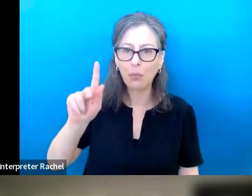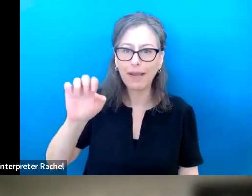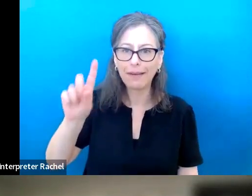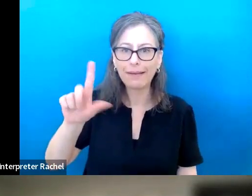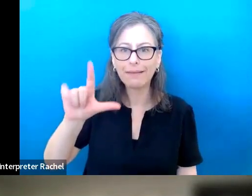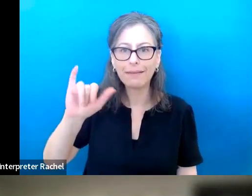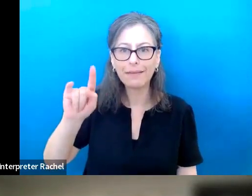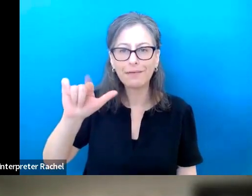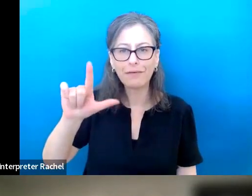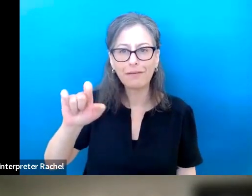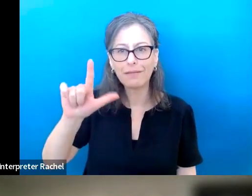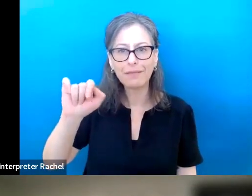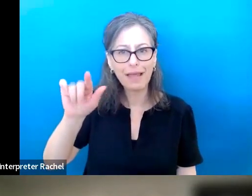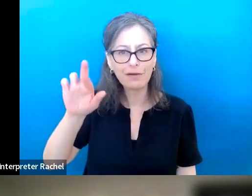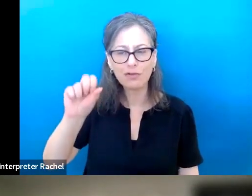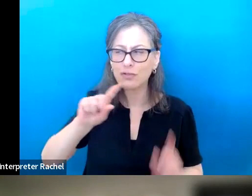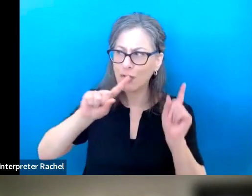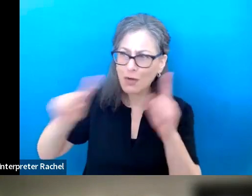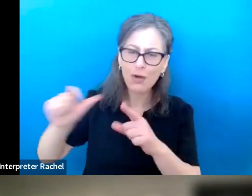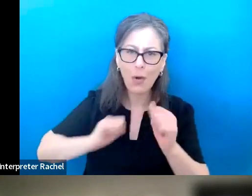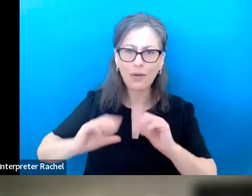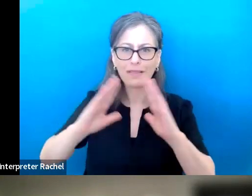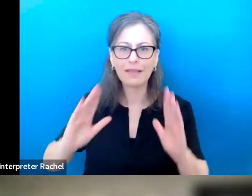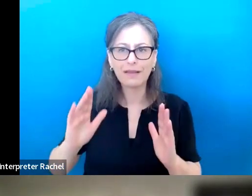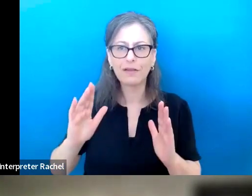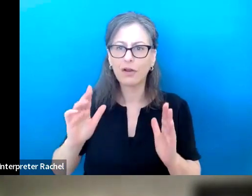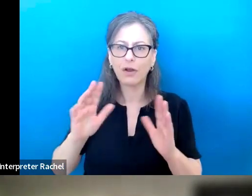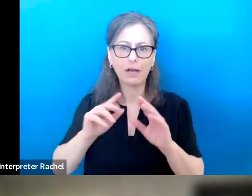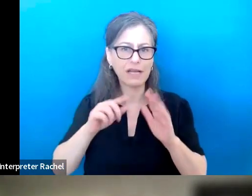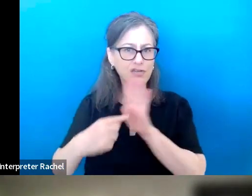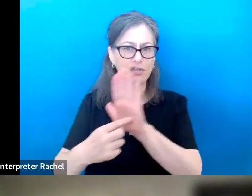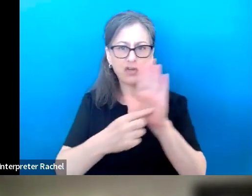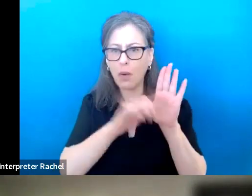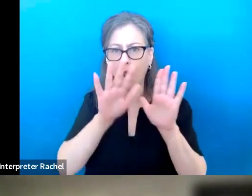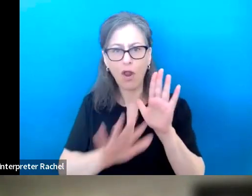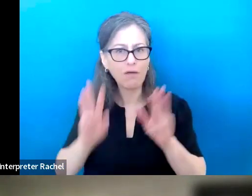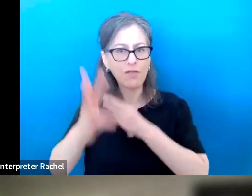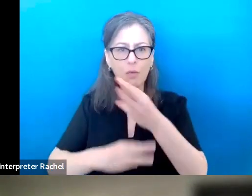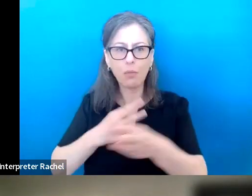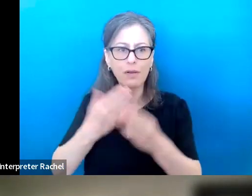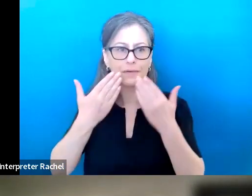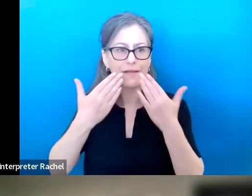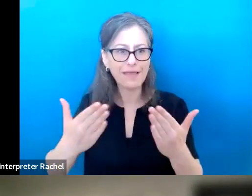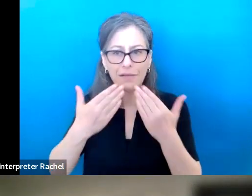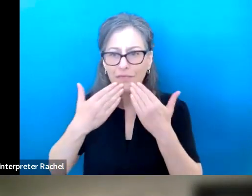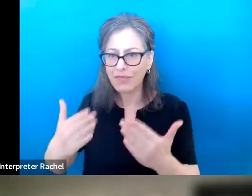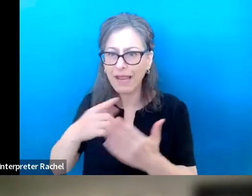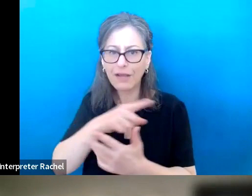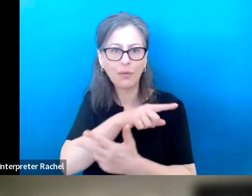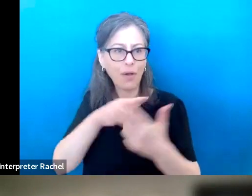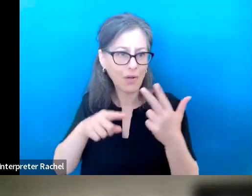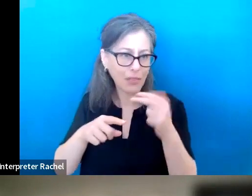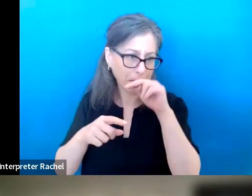to the theater wherever you are in the world. It's playing globally. I want to thank you, Thea. I want to thank you, Anjana. I want to thank you,